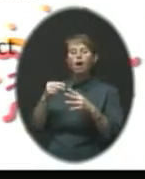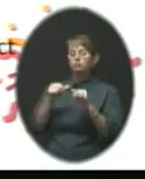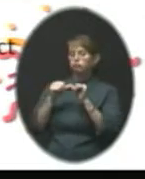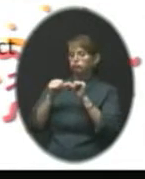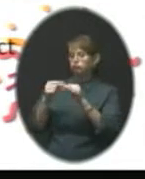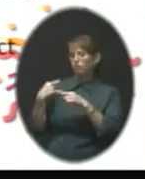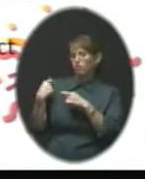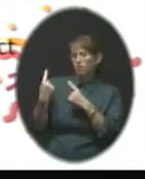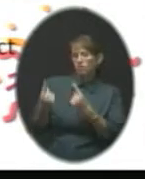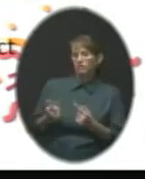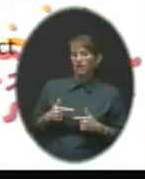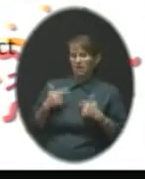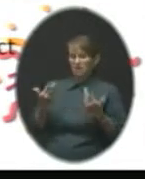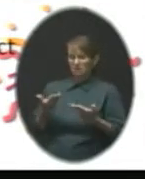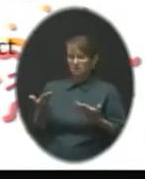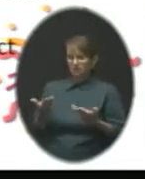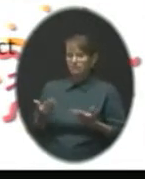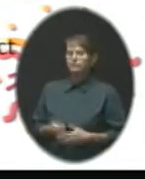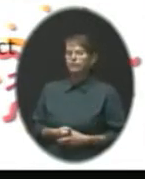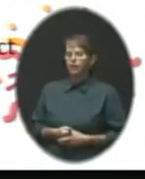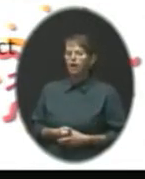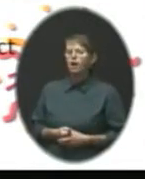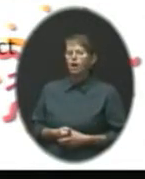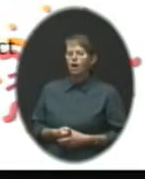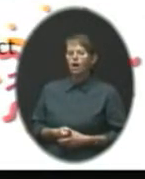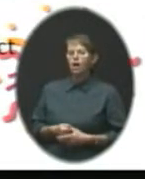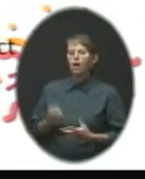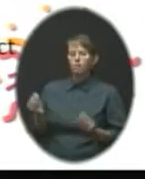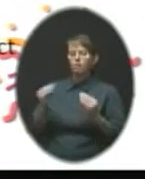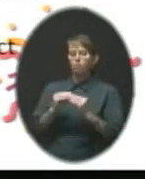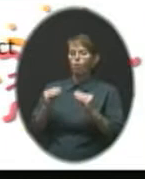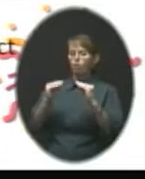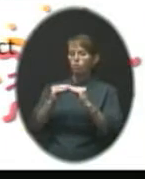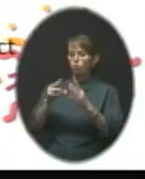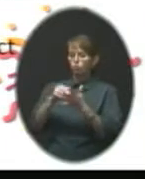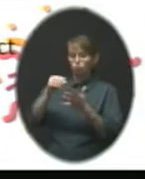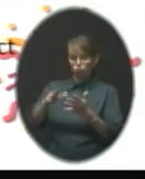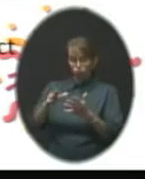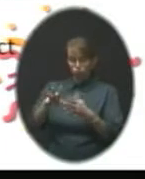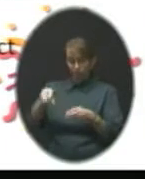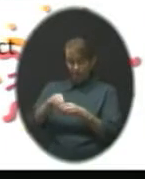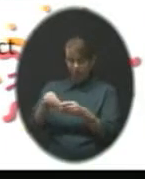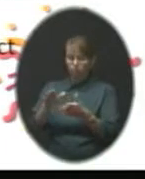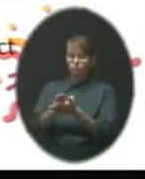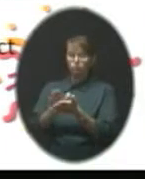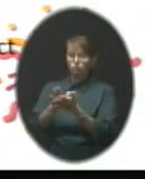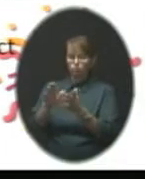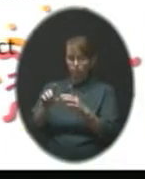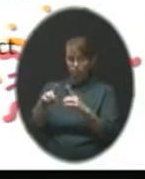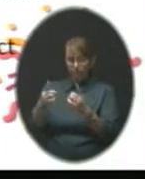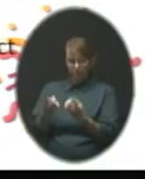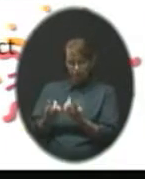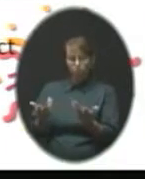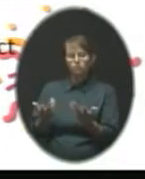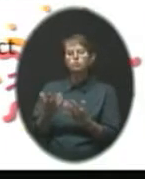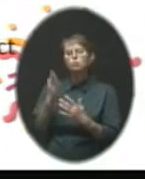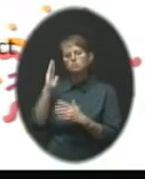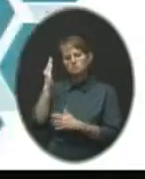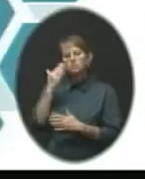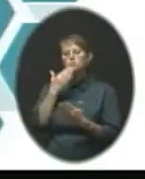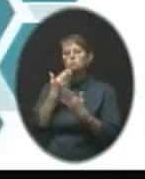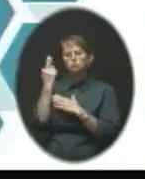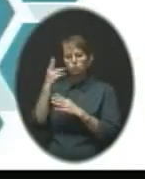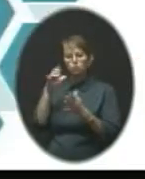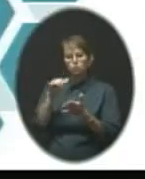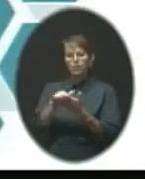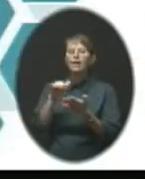was certainly a growing population in the school district, and it seemed the right thing to do, and I think that's why it was brought forth by the mayor and the pastors